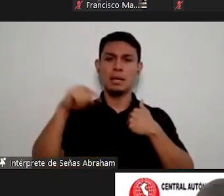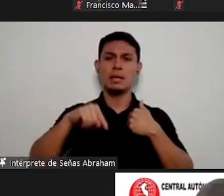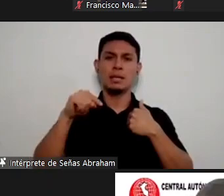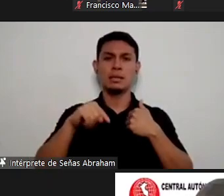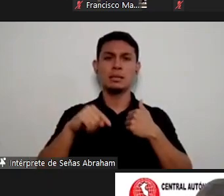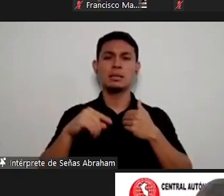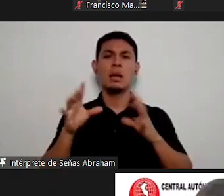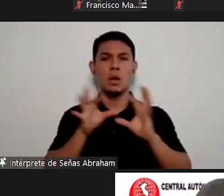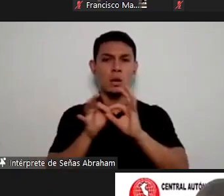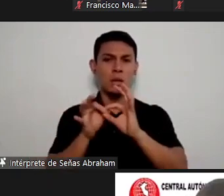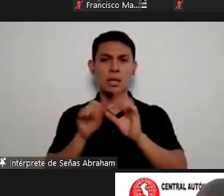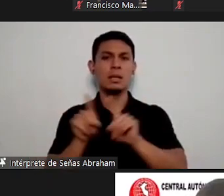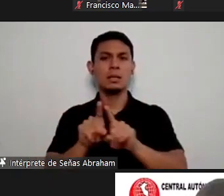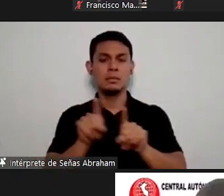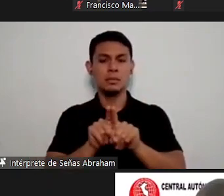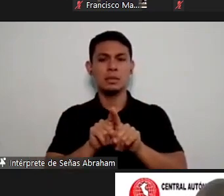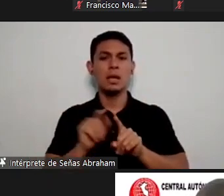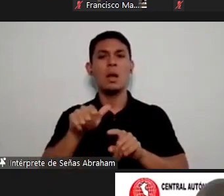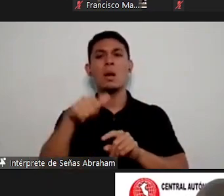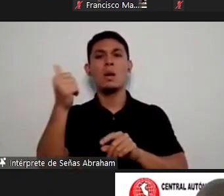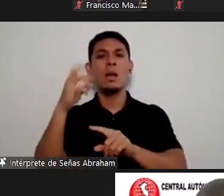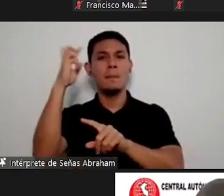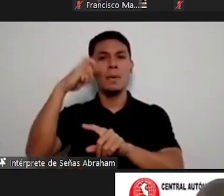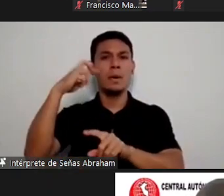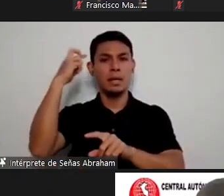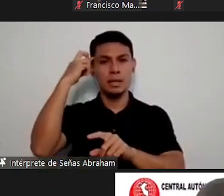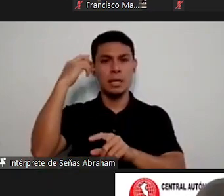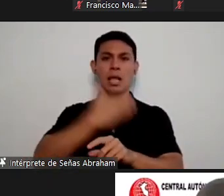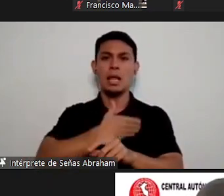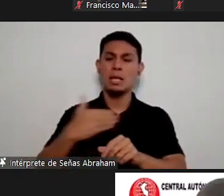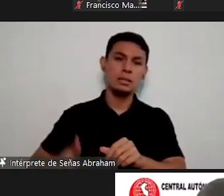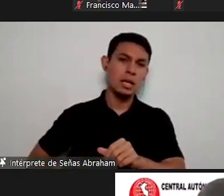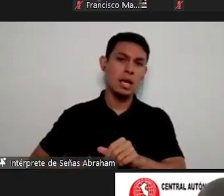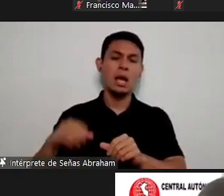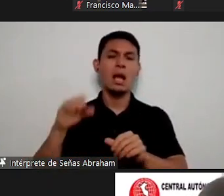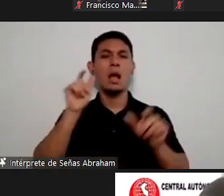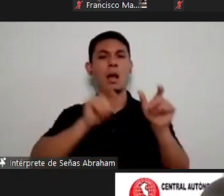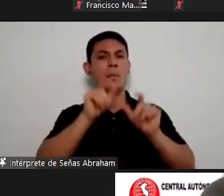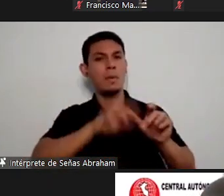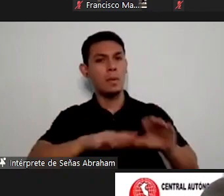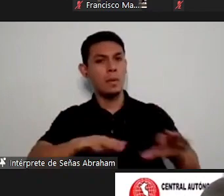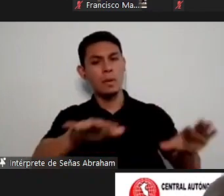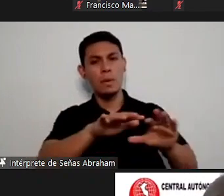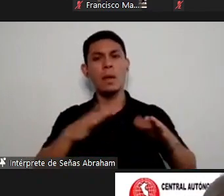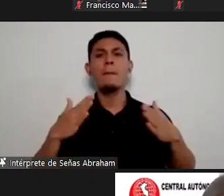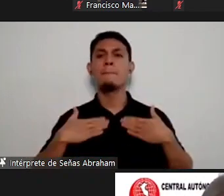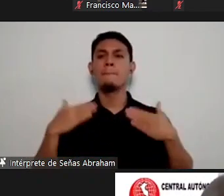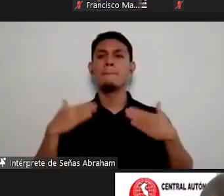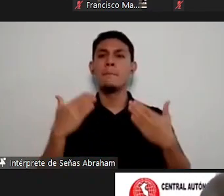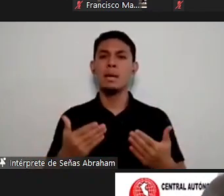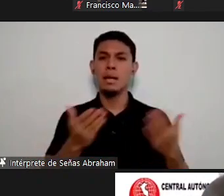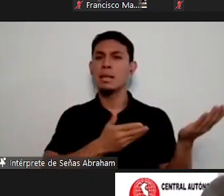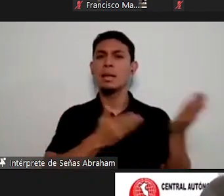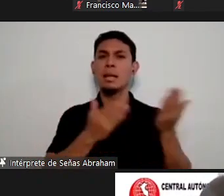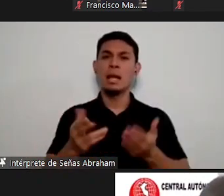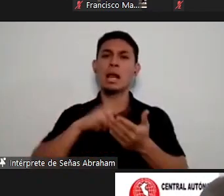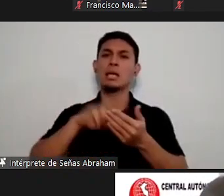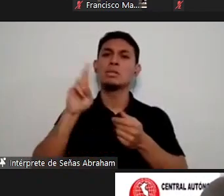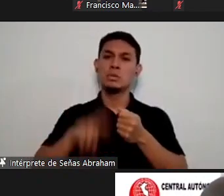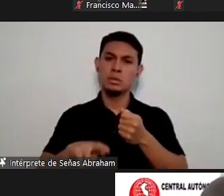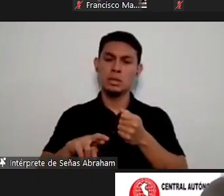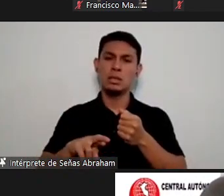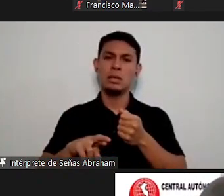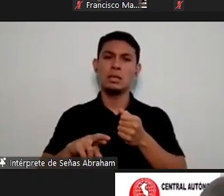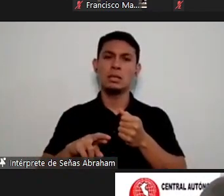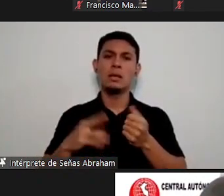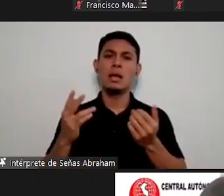so that the implementation of this plan that is also interconnected to other state policies and public policies can bring about